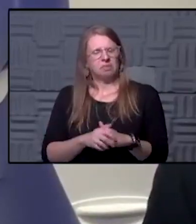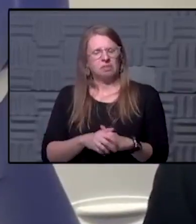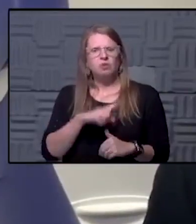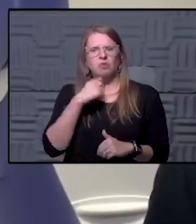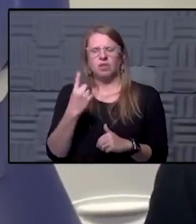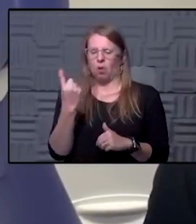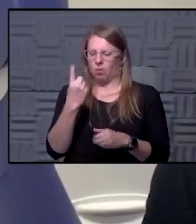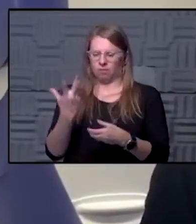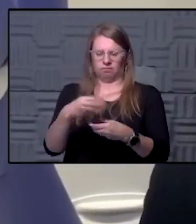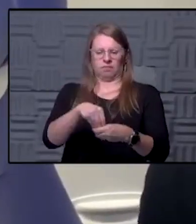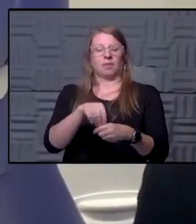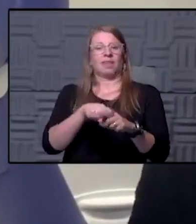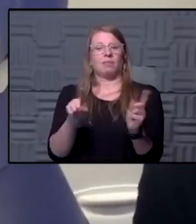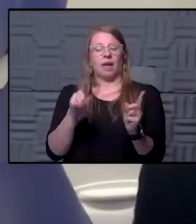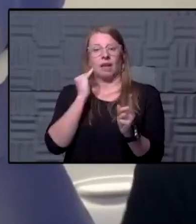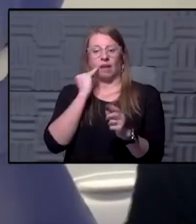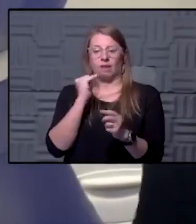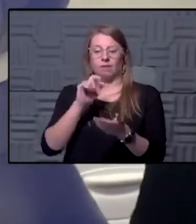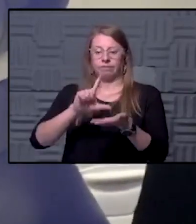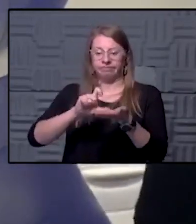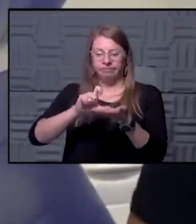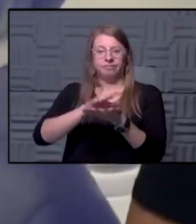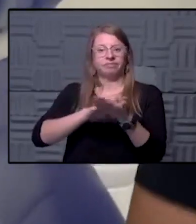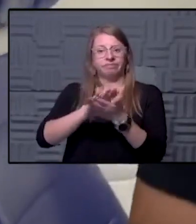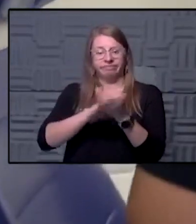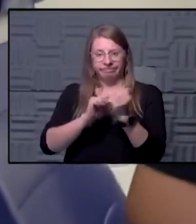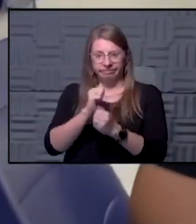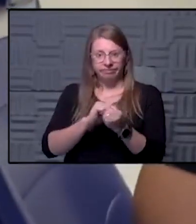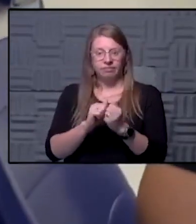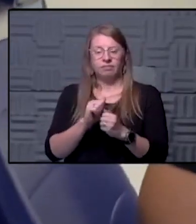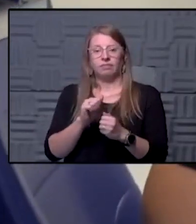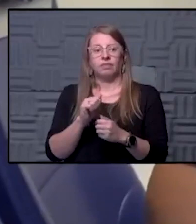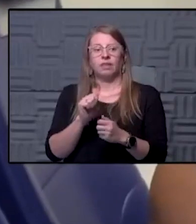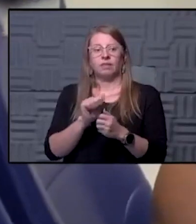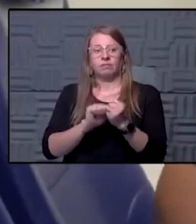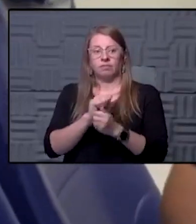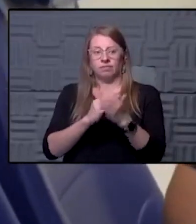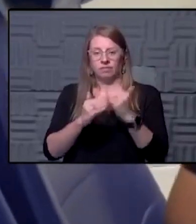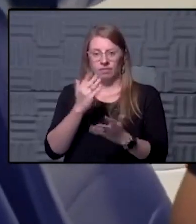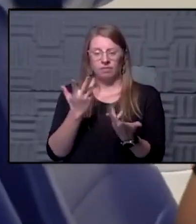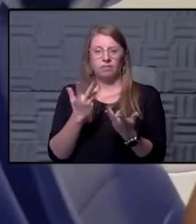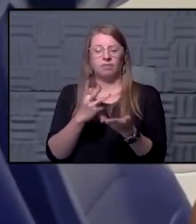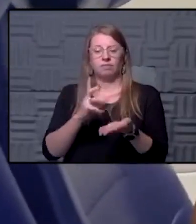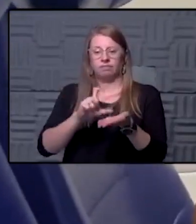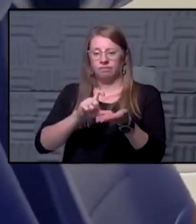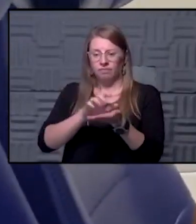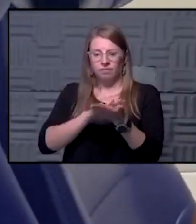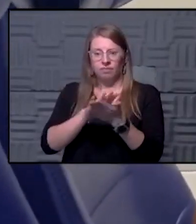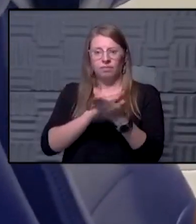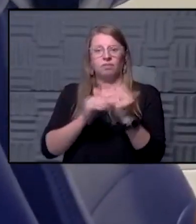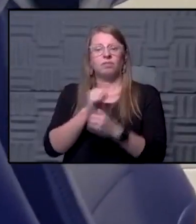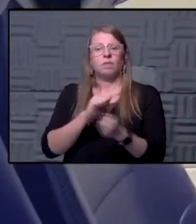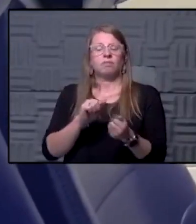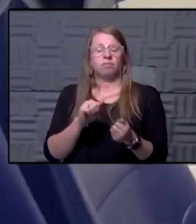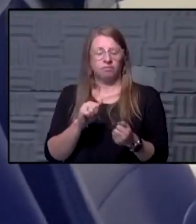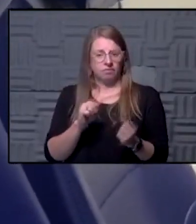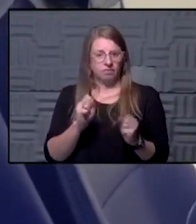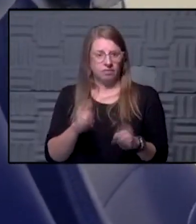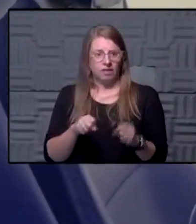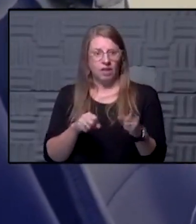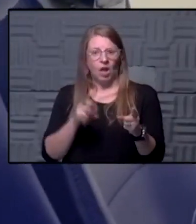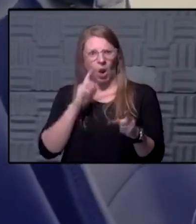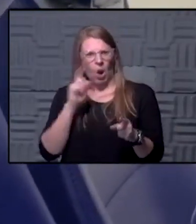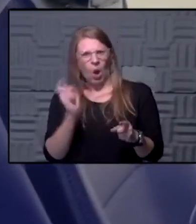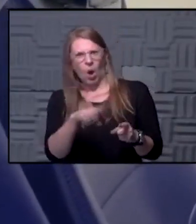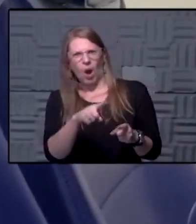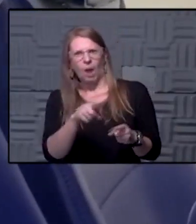always risk there, but if you are using adequate hand hygiene with hand sanitizer or with washing your hands. Hey, look